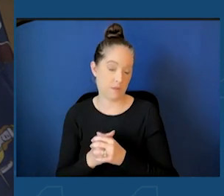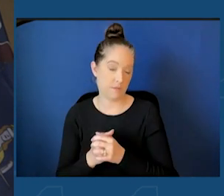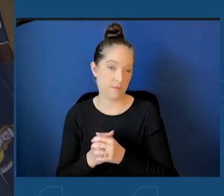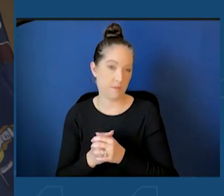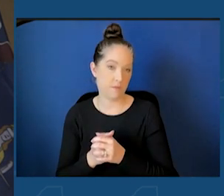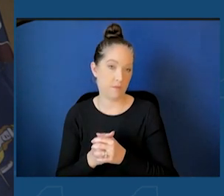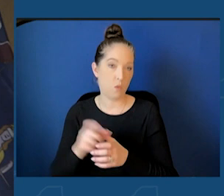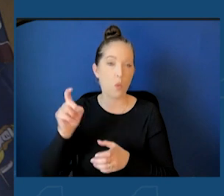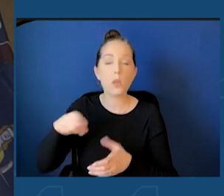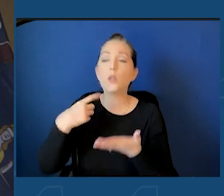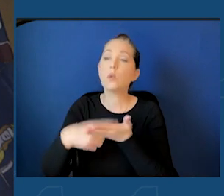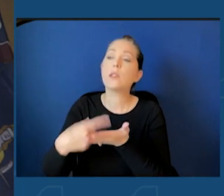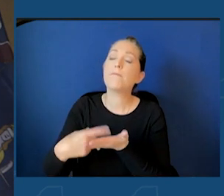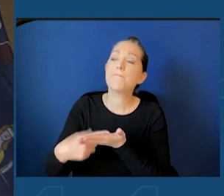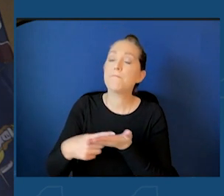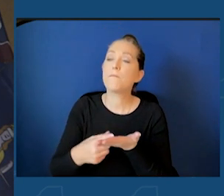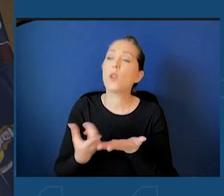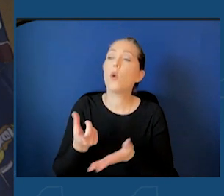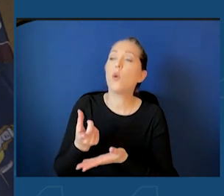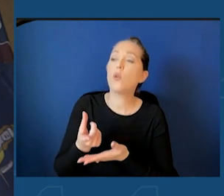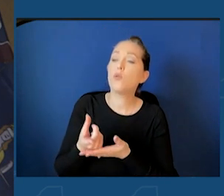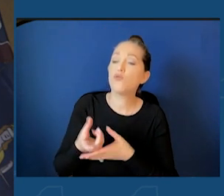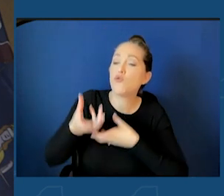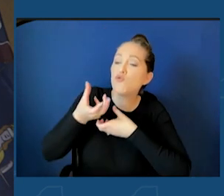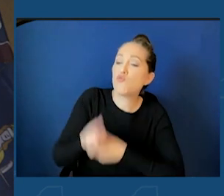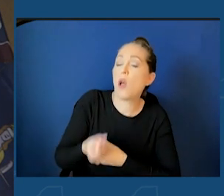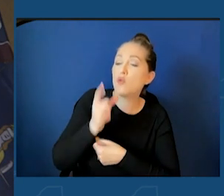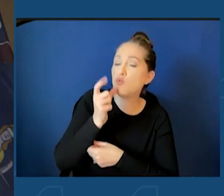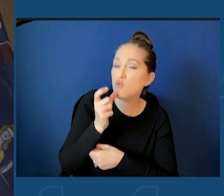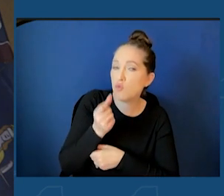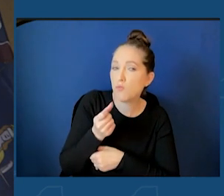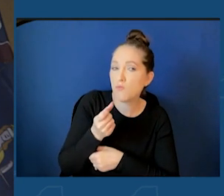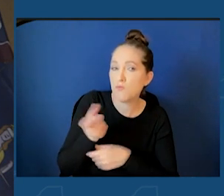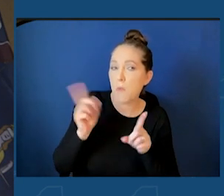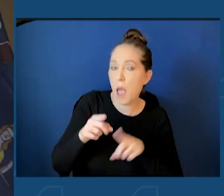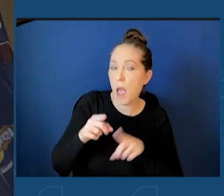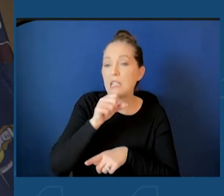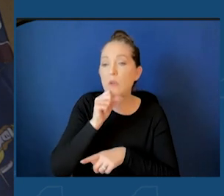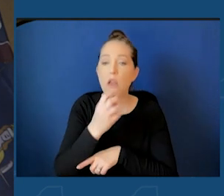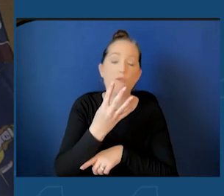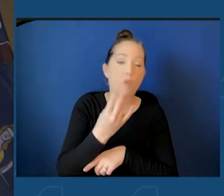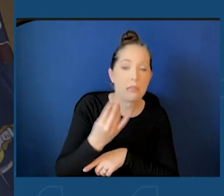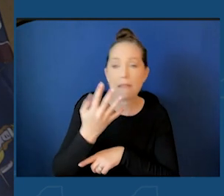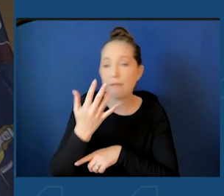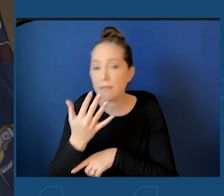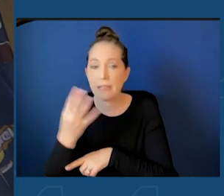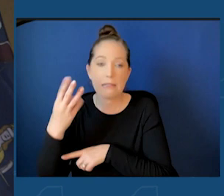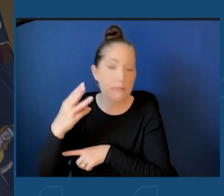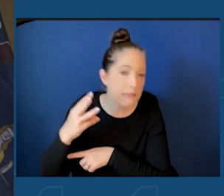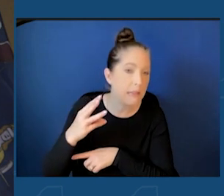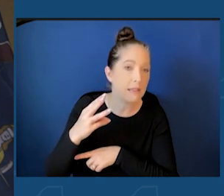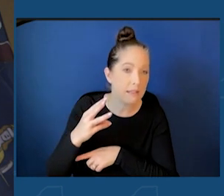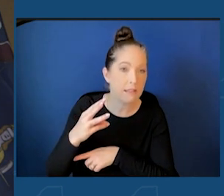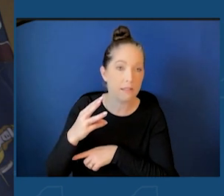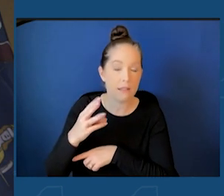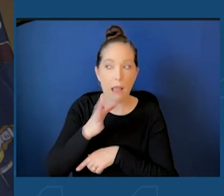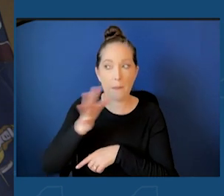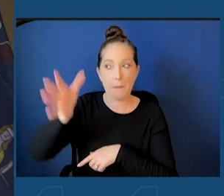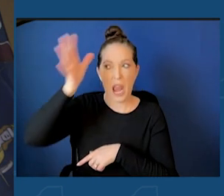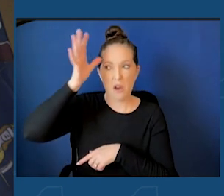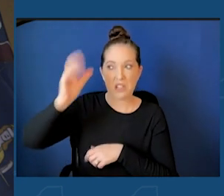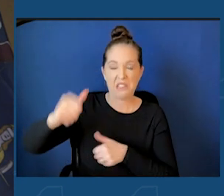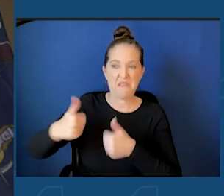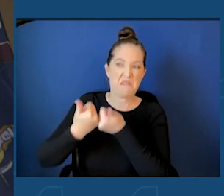13, 14, 15, 16 years old. Sometimes you're in collision course with your parents. I know. Believe it or not, I was